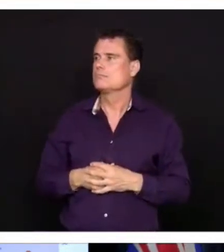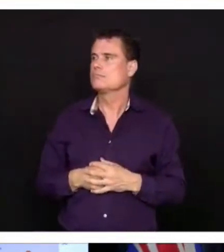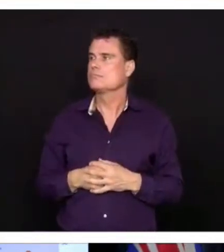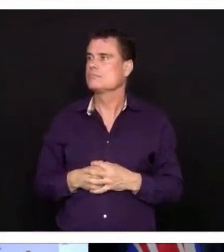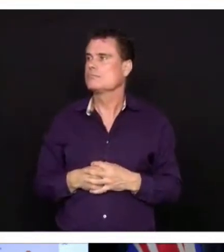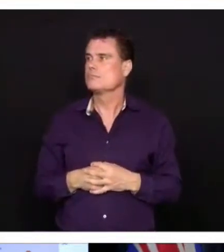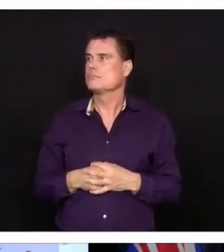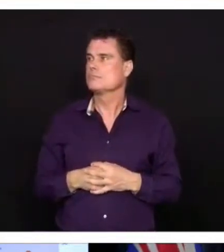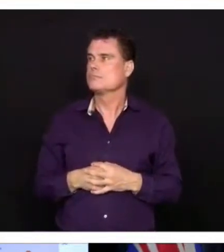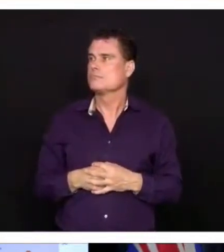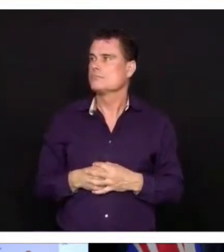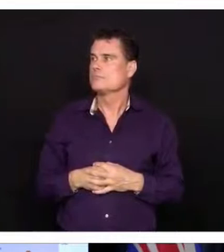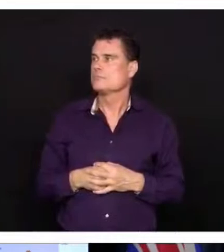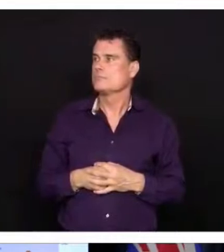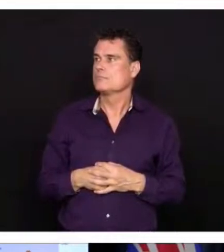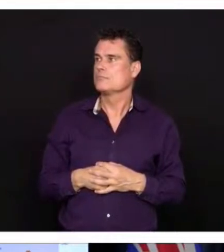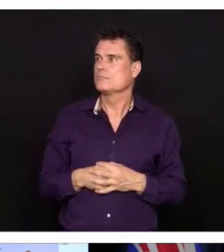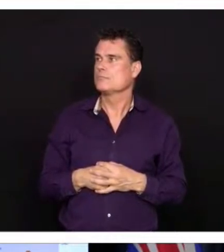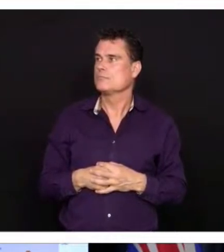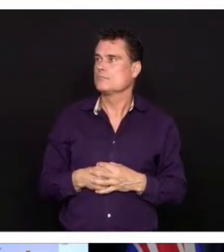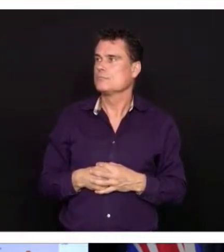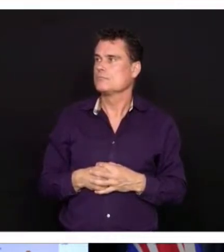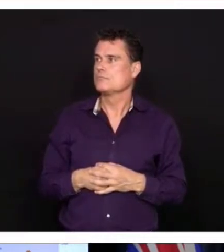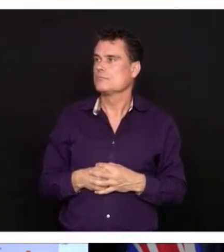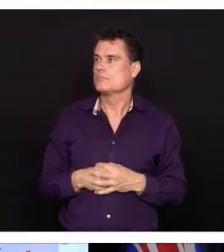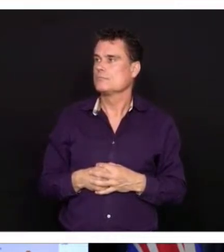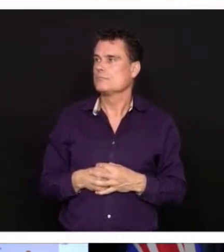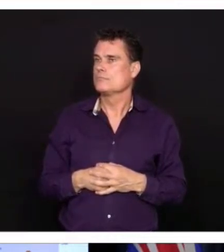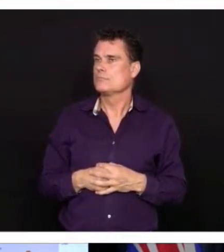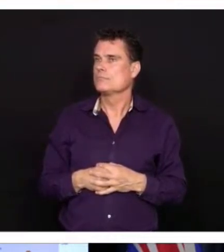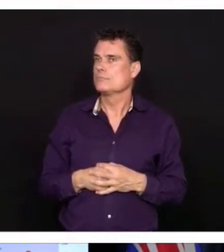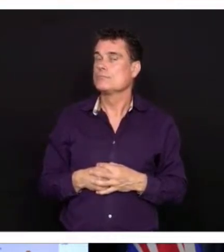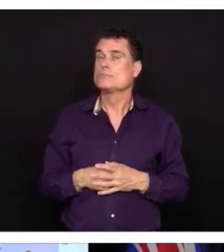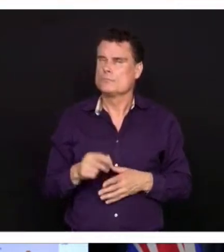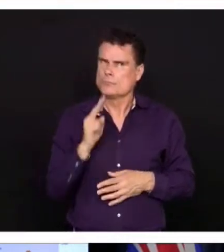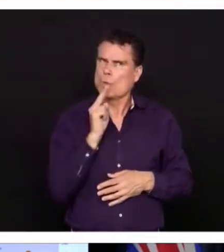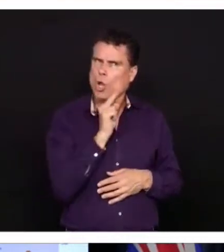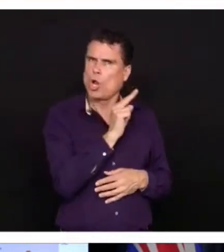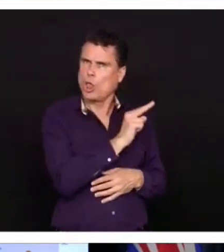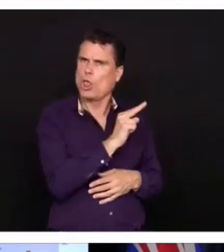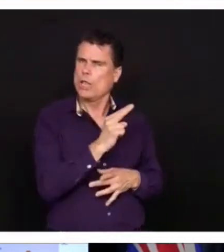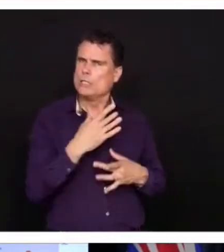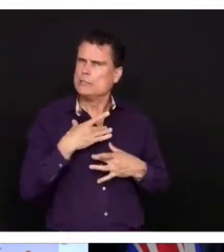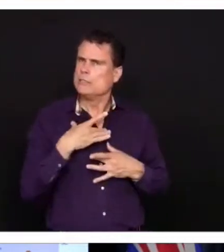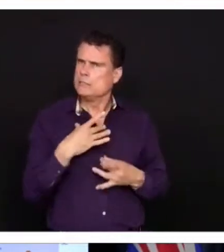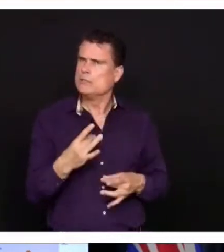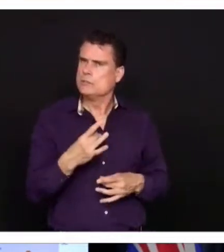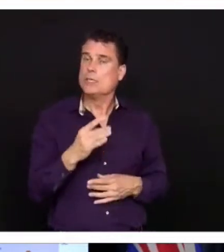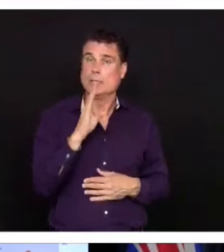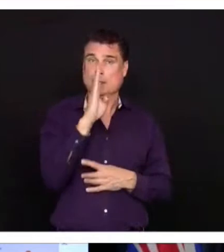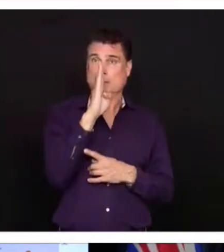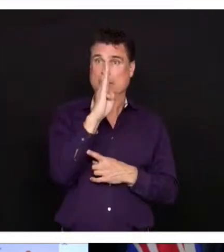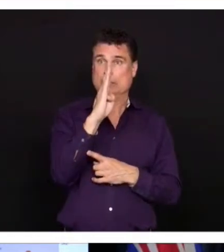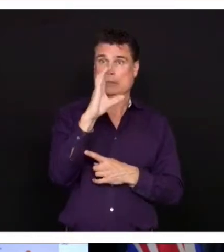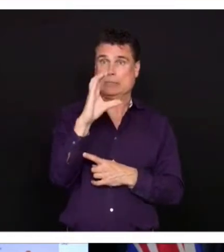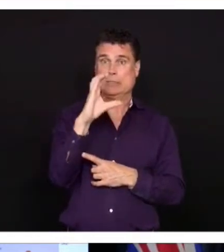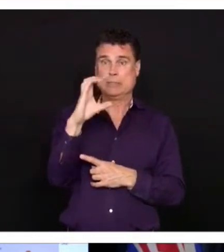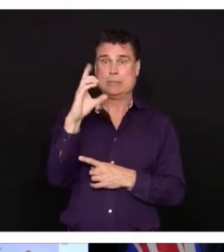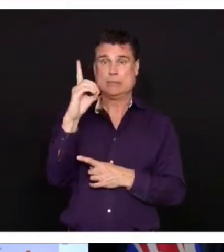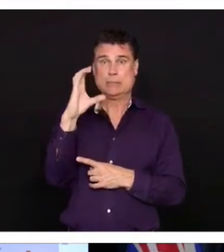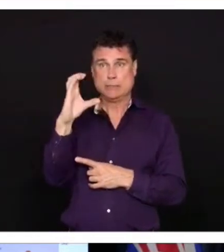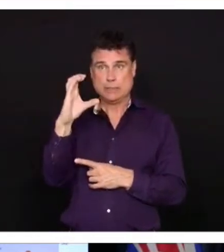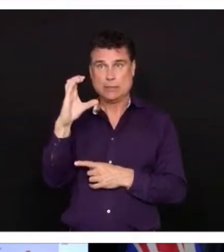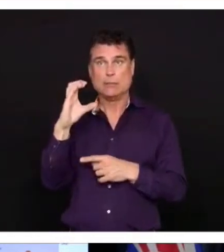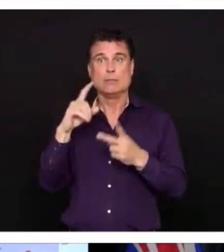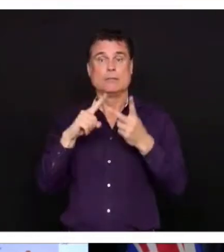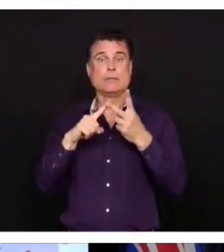Fraser working with us on this. And it compares where we were in British Columbia at the time that we